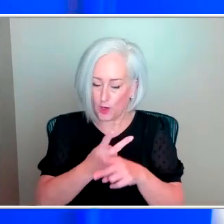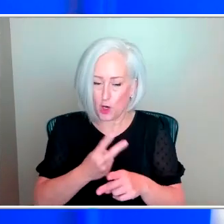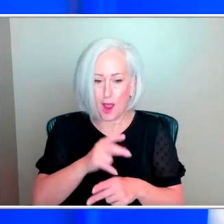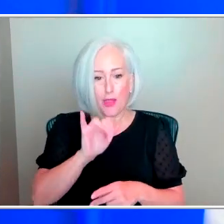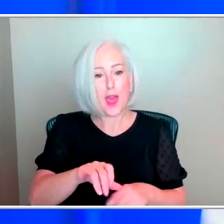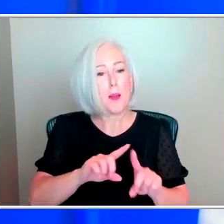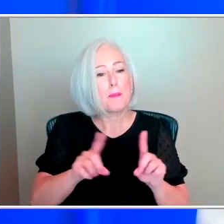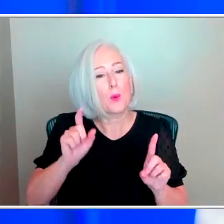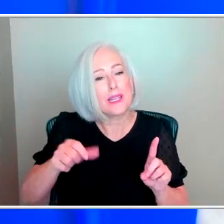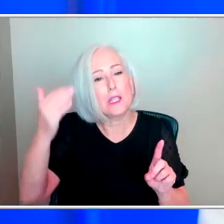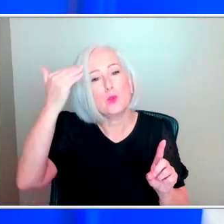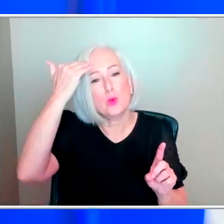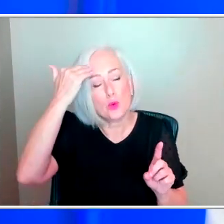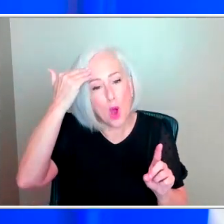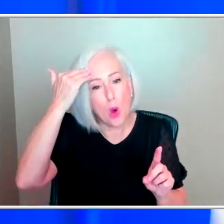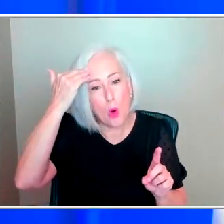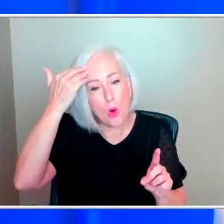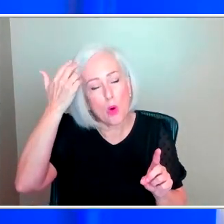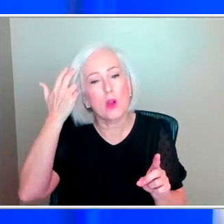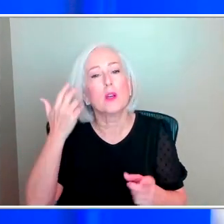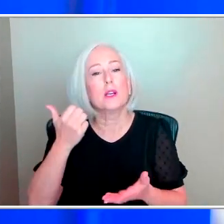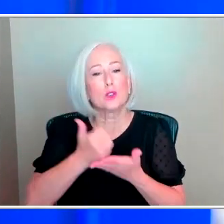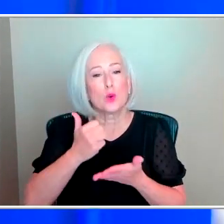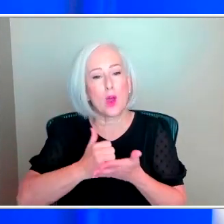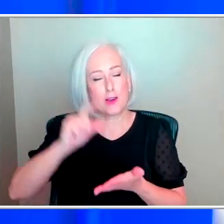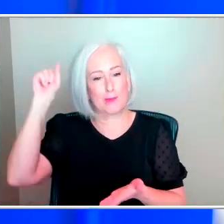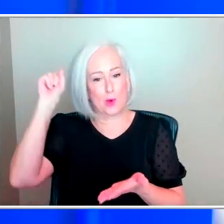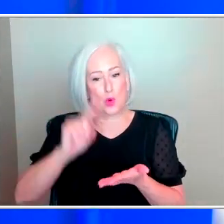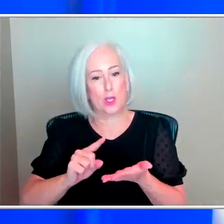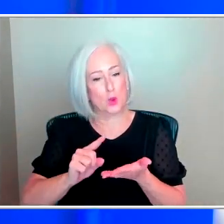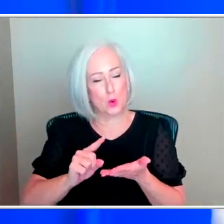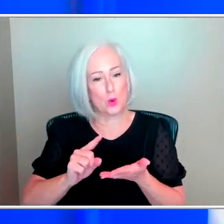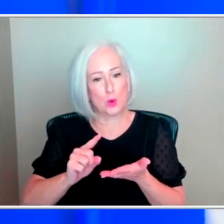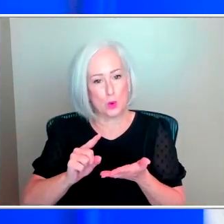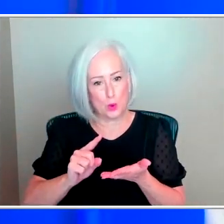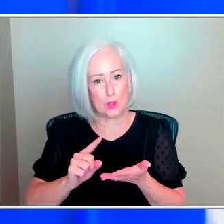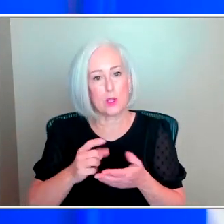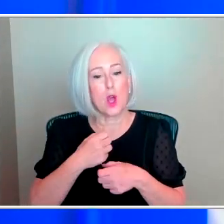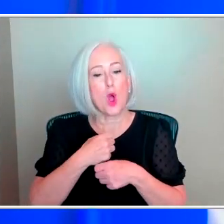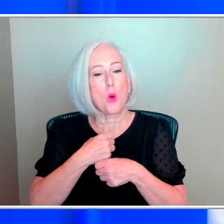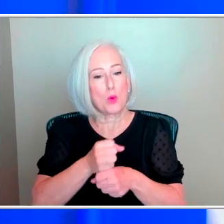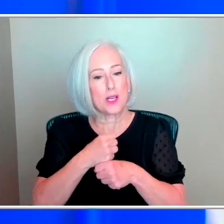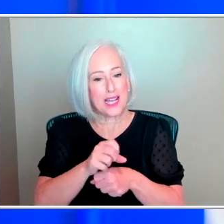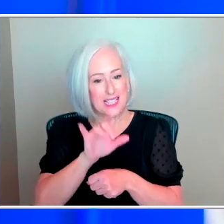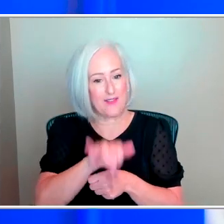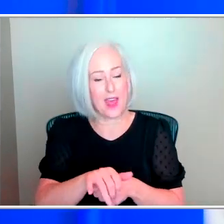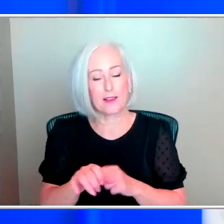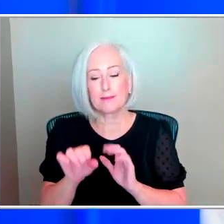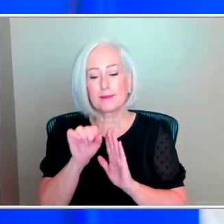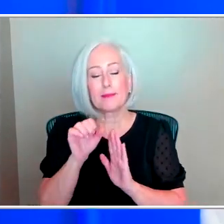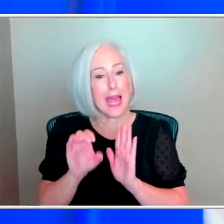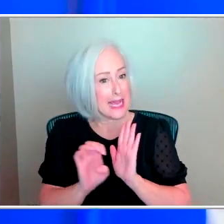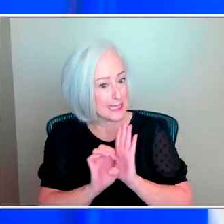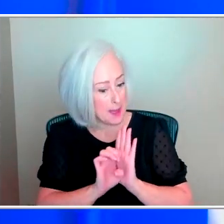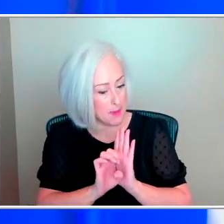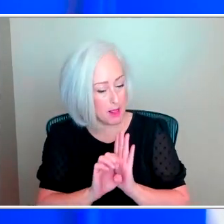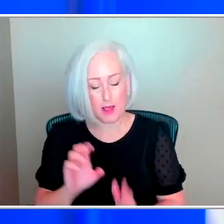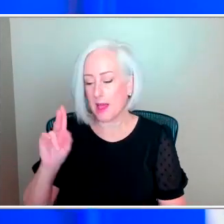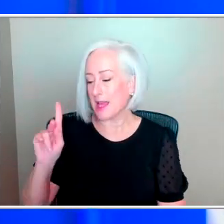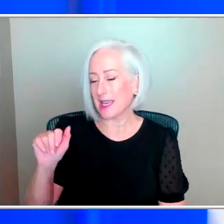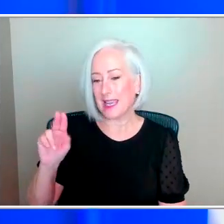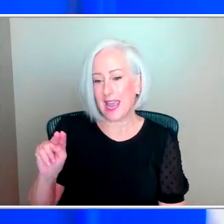in order to cut down on the production of it. For instance, in Kansas, with the prairie